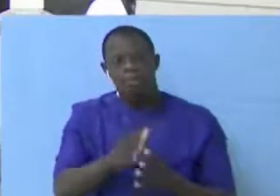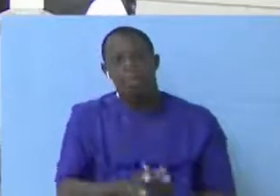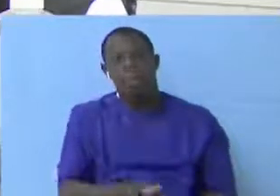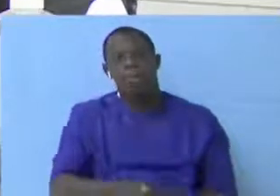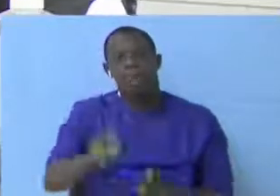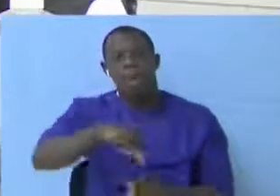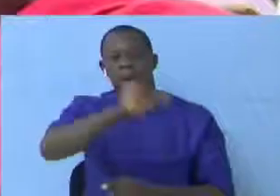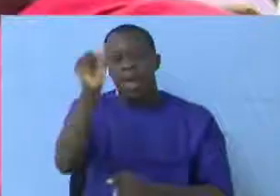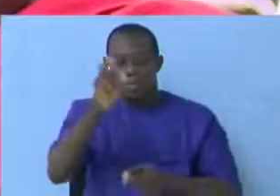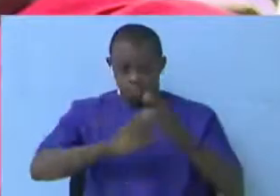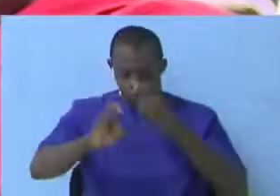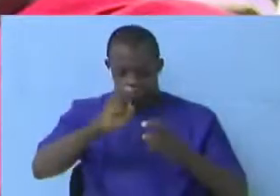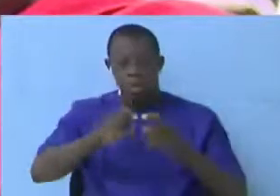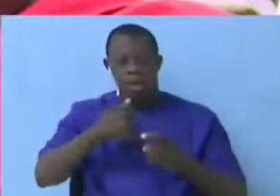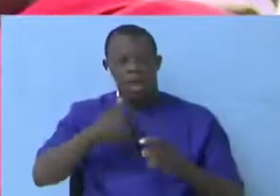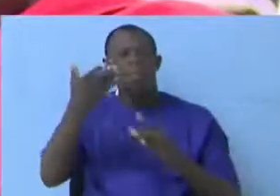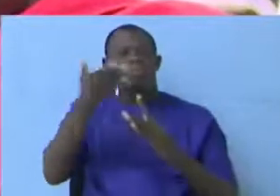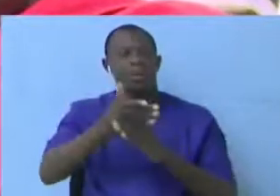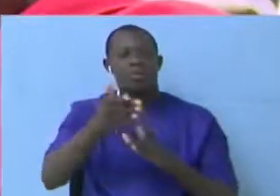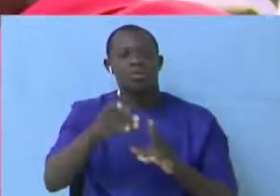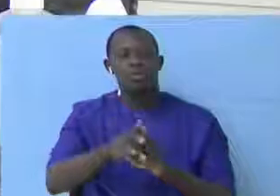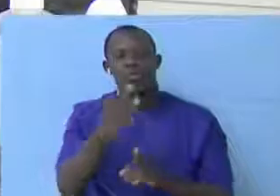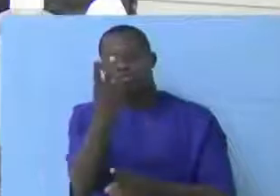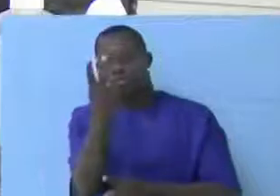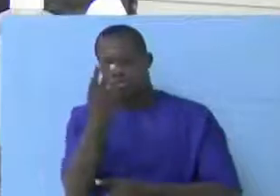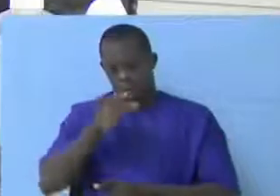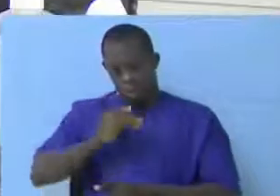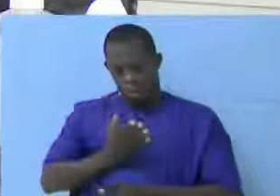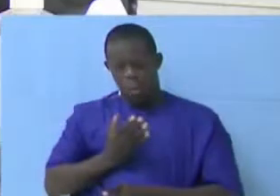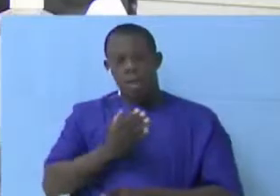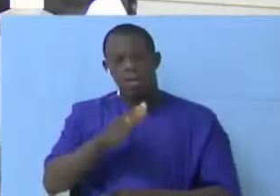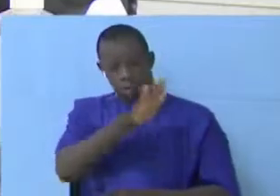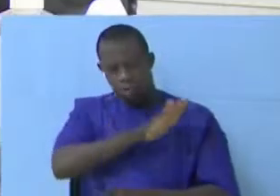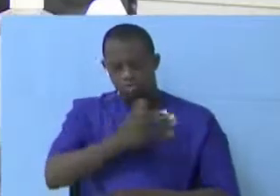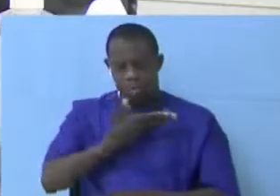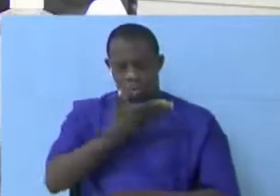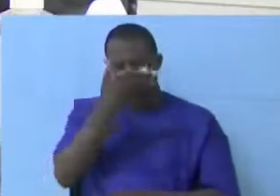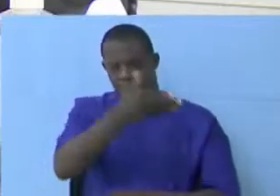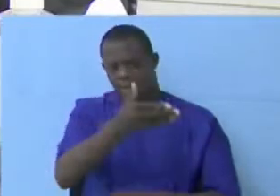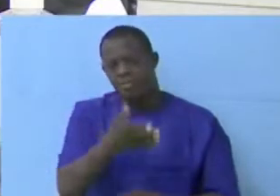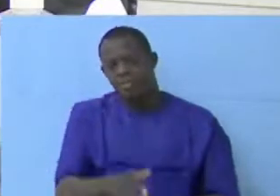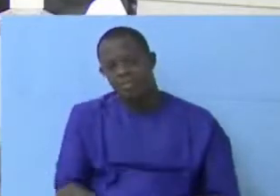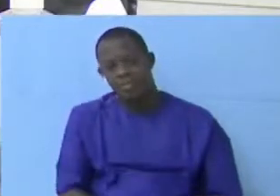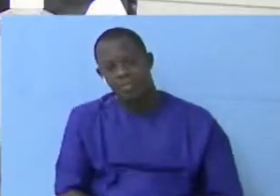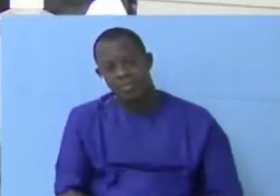and again, it is my belief that the two women were also there.